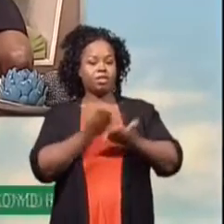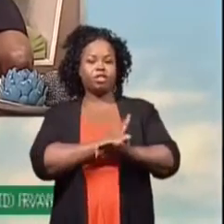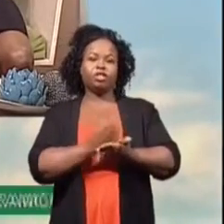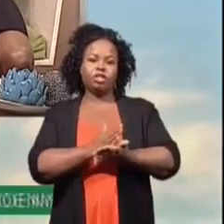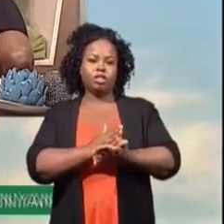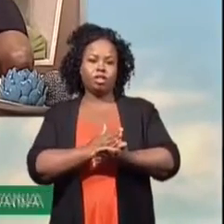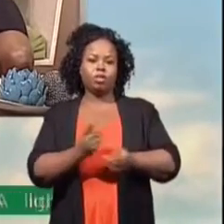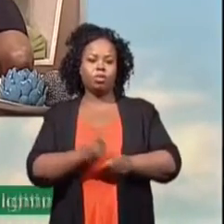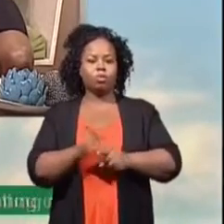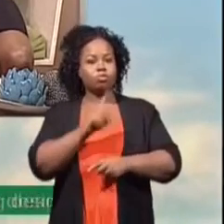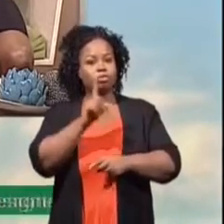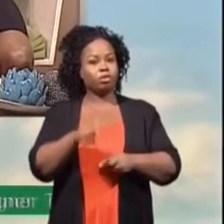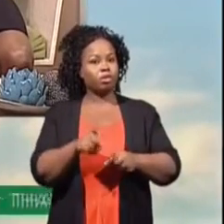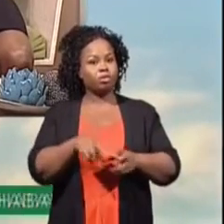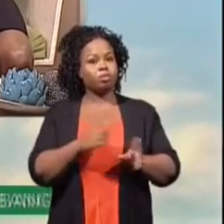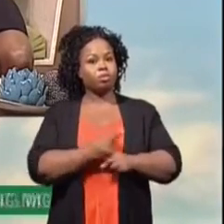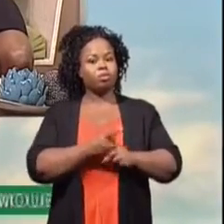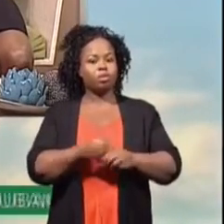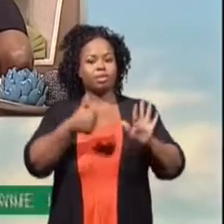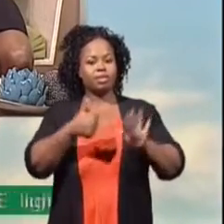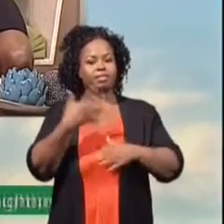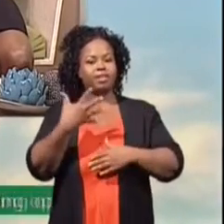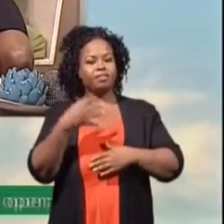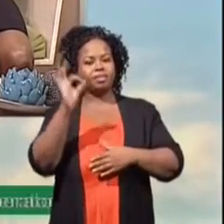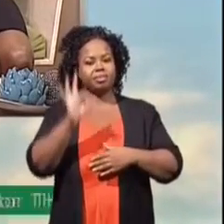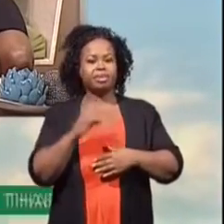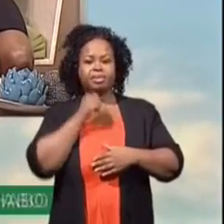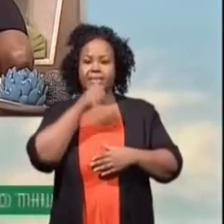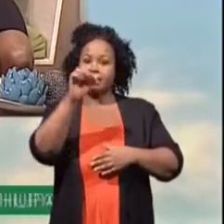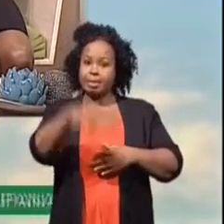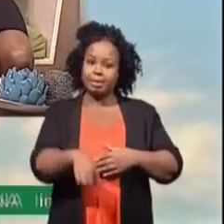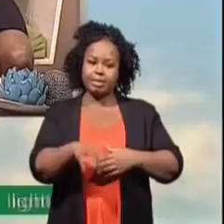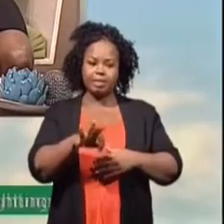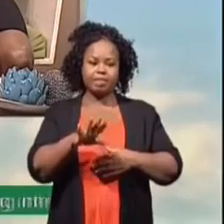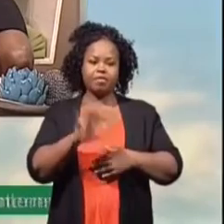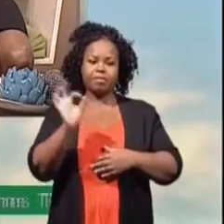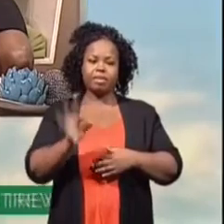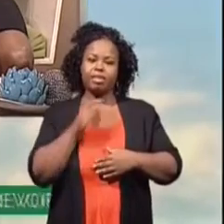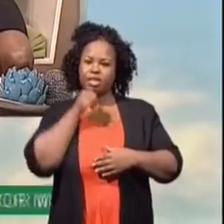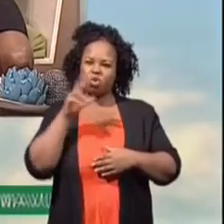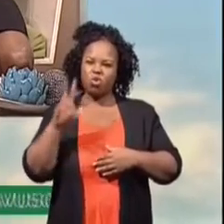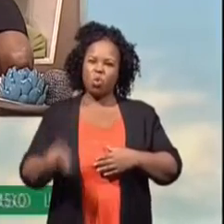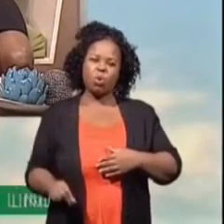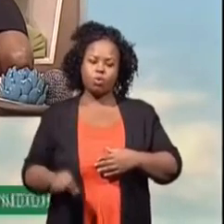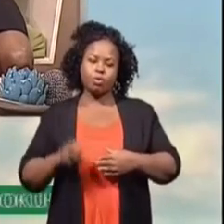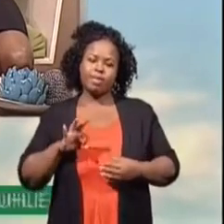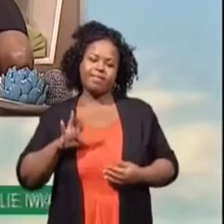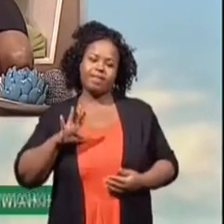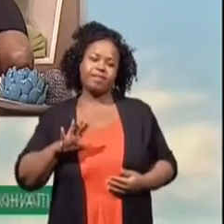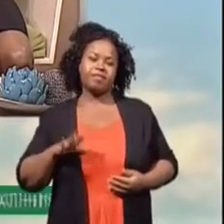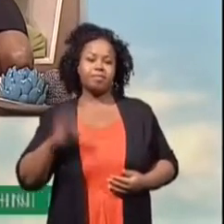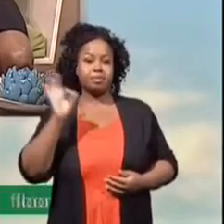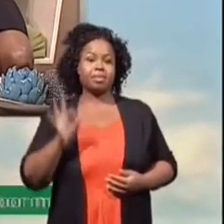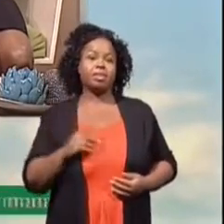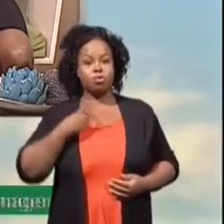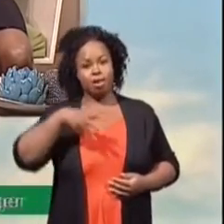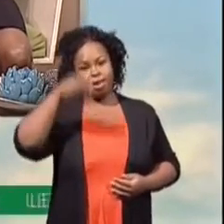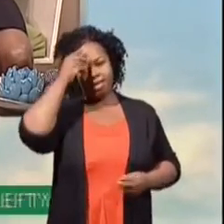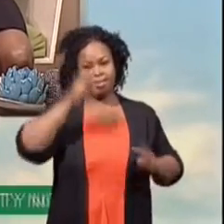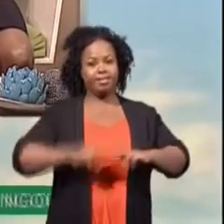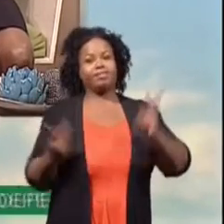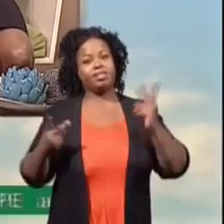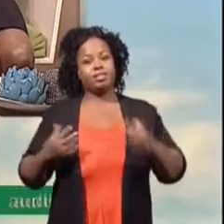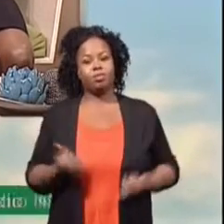in domestic duties? Poll results, 65% are to areas, 35% are to no. So, the 35% is our unlearn, I